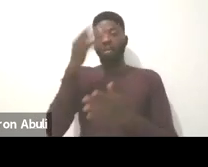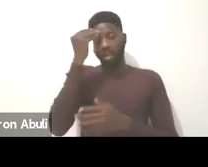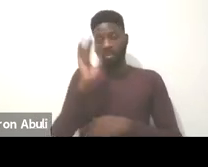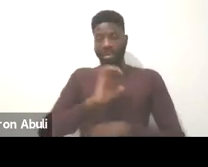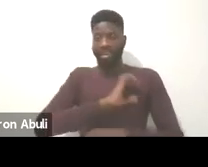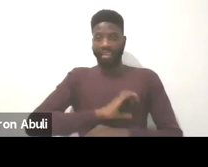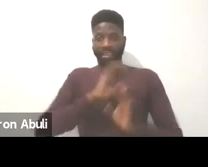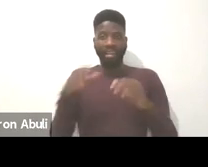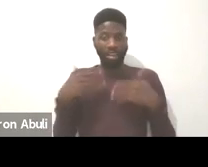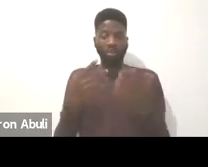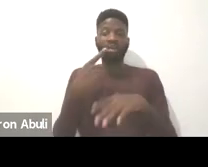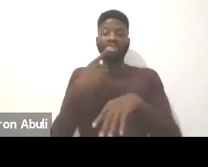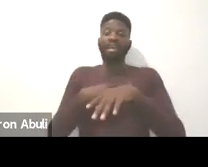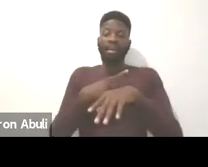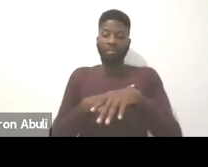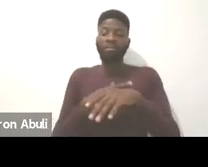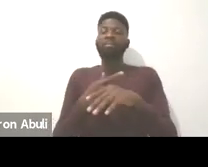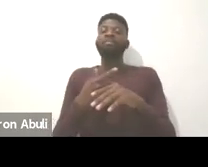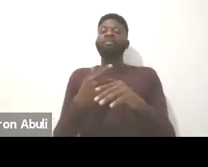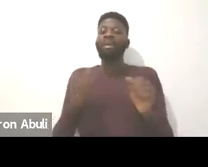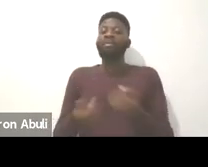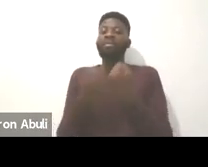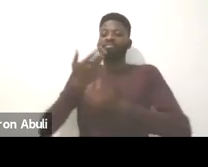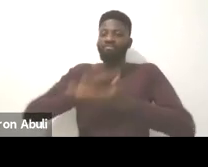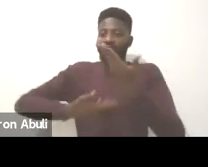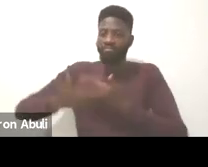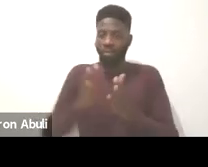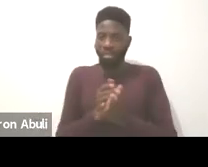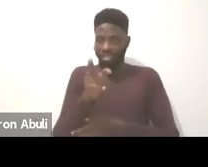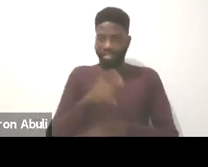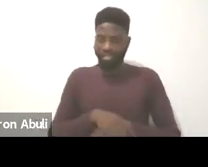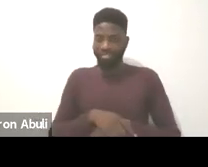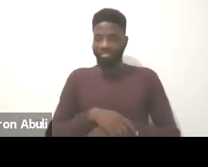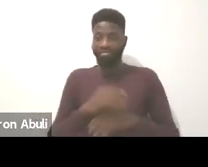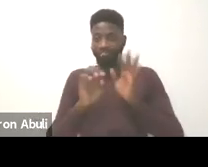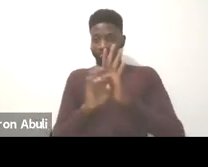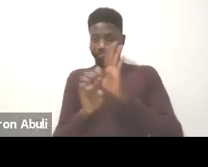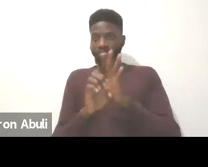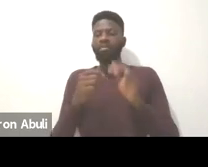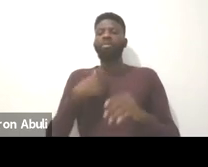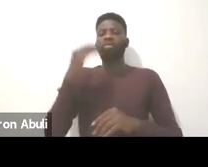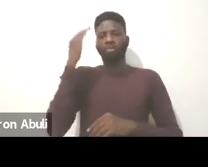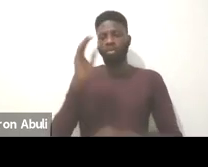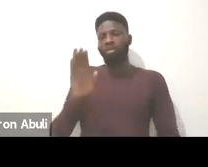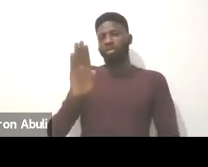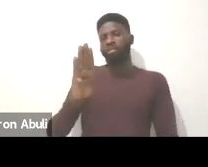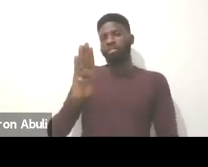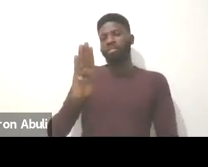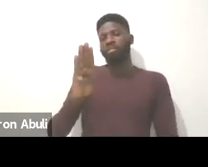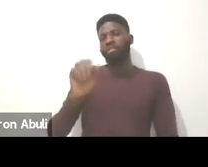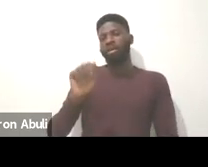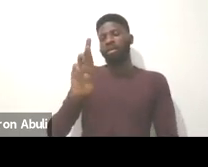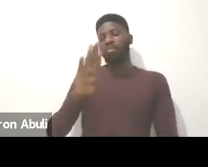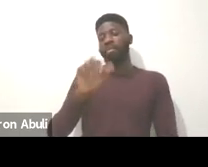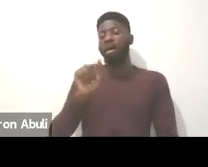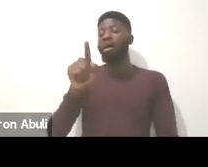personality through interacting with you. For example, I'll know that Barbara is a jovial person